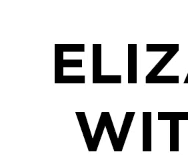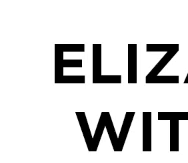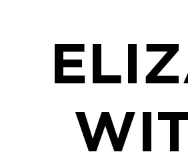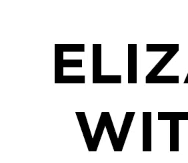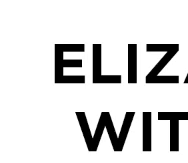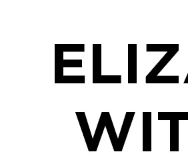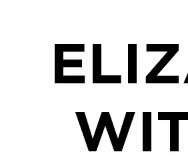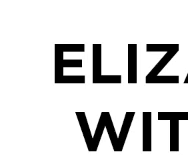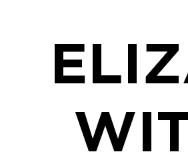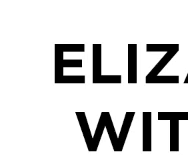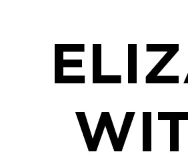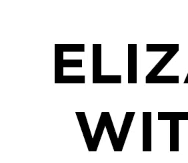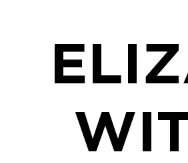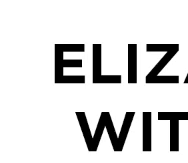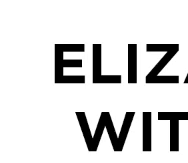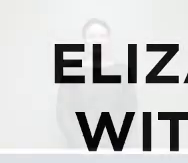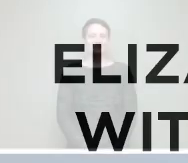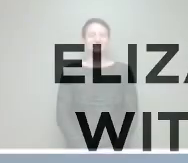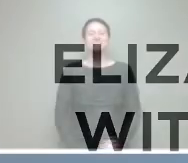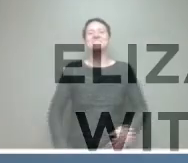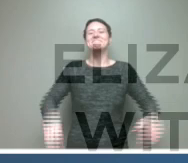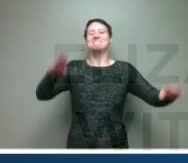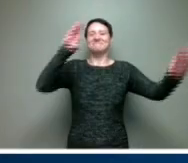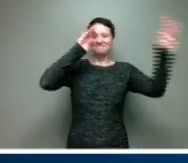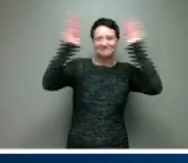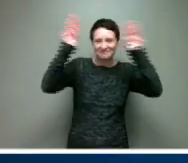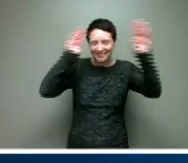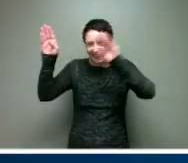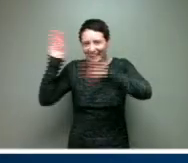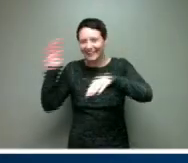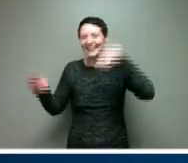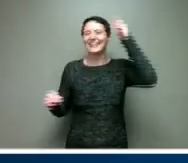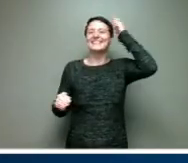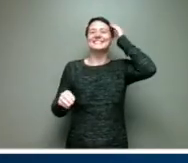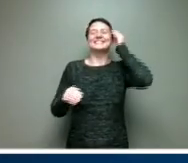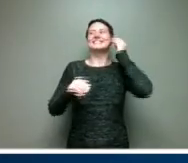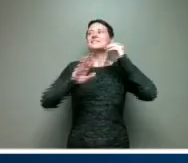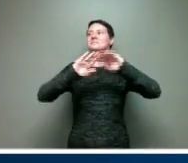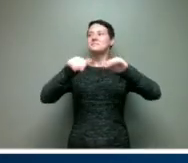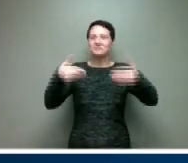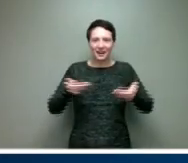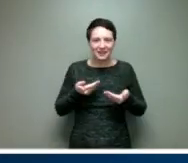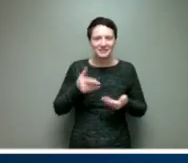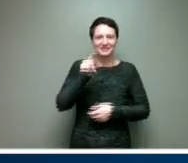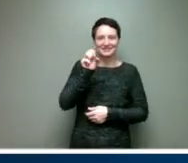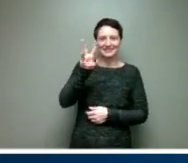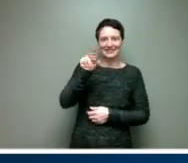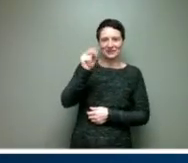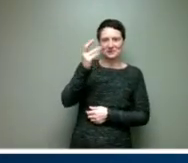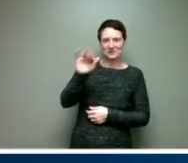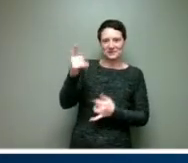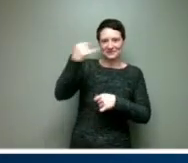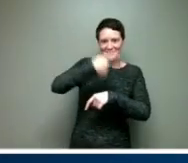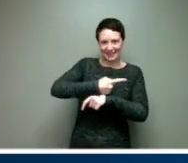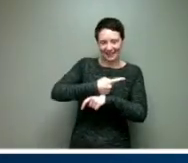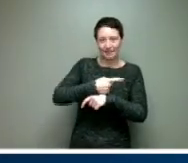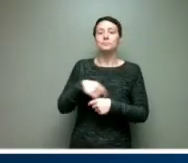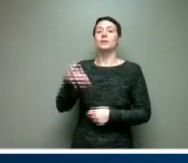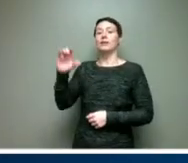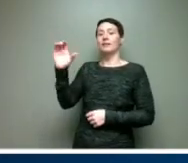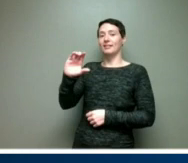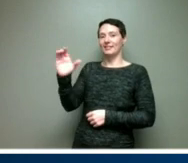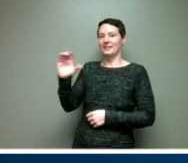Well, hi everyone. Welcome to our town hall today with Columbus City Schools. We are